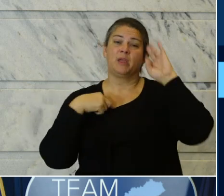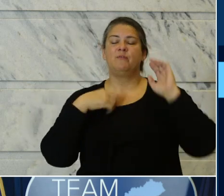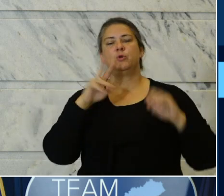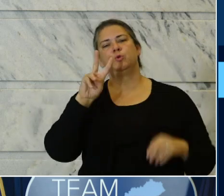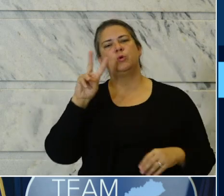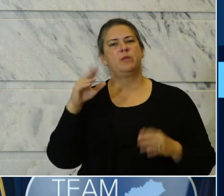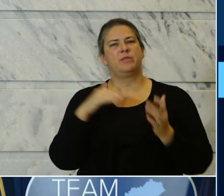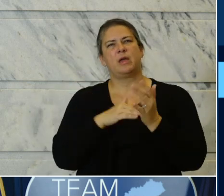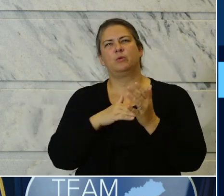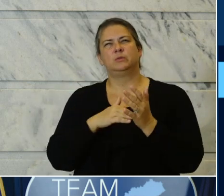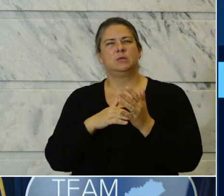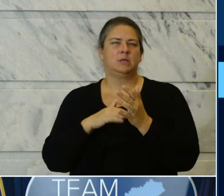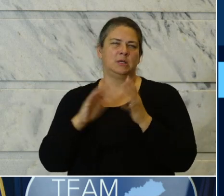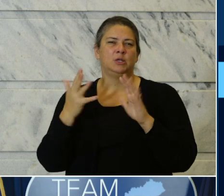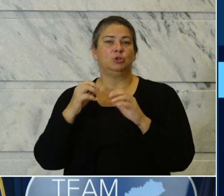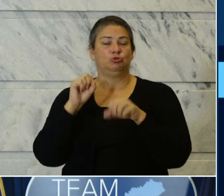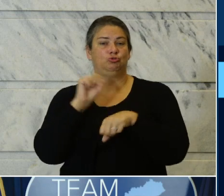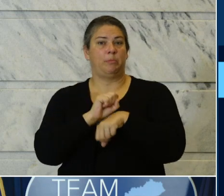jobs and more than